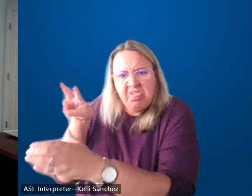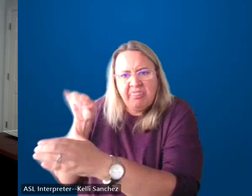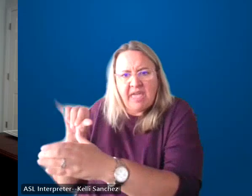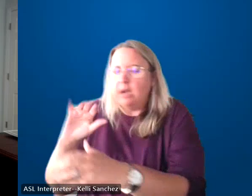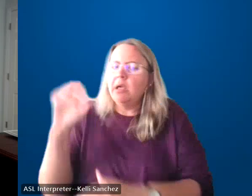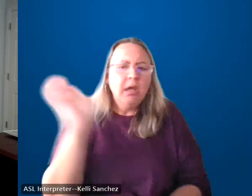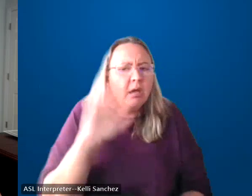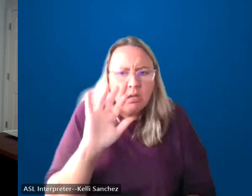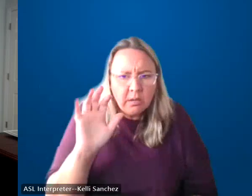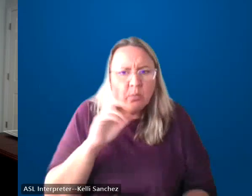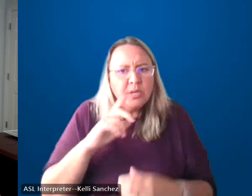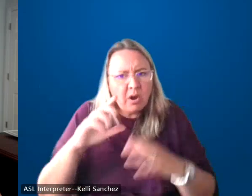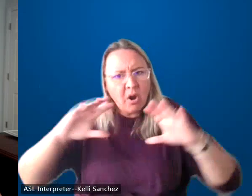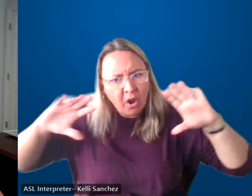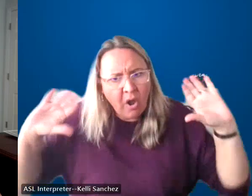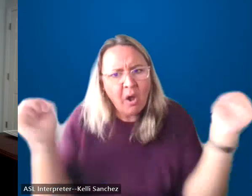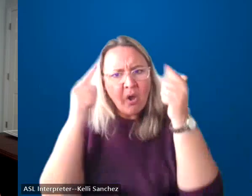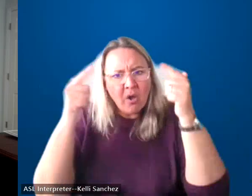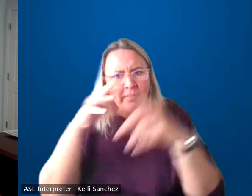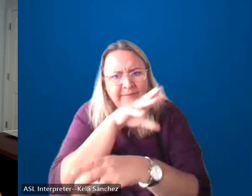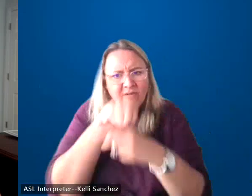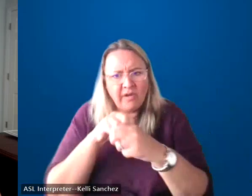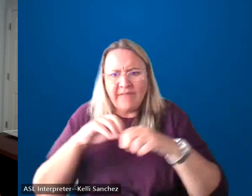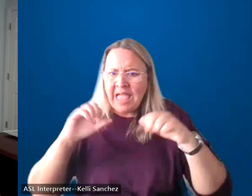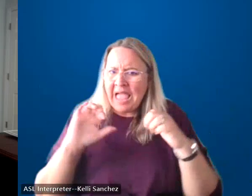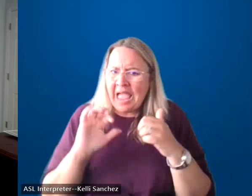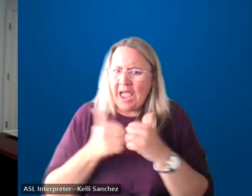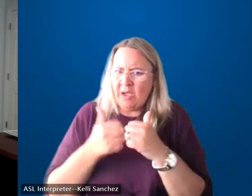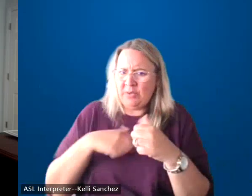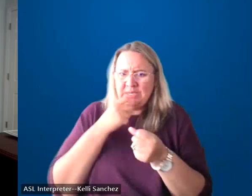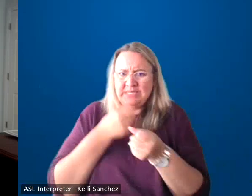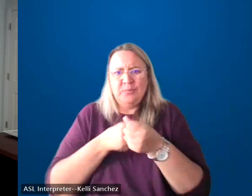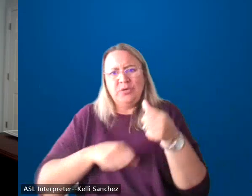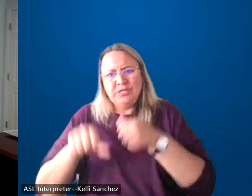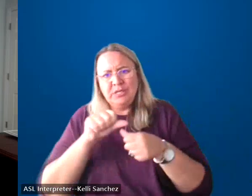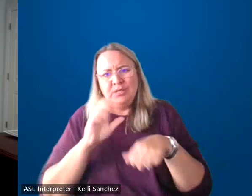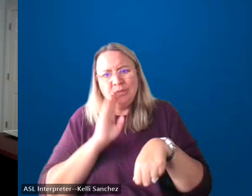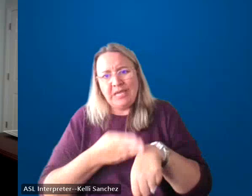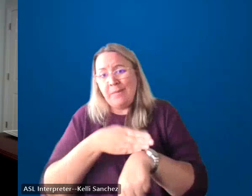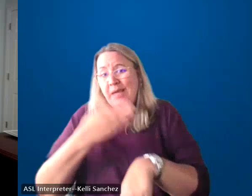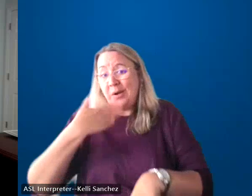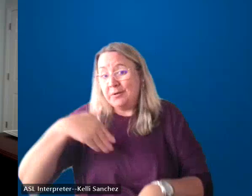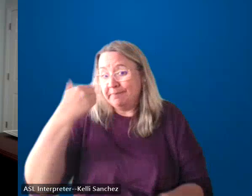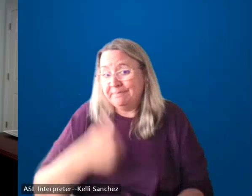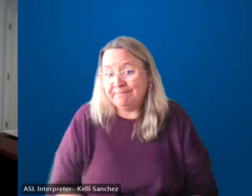we doing to help support us as a community get better?